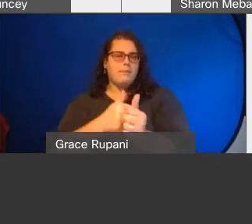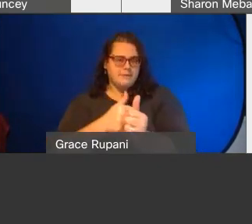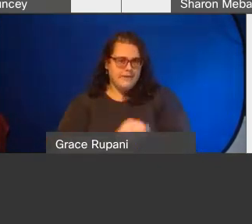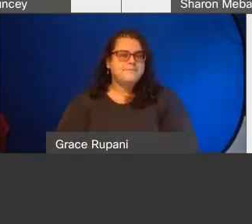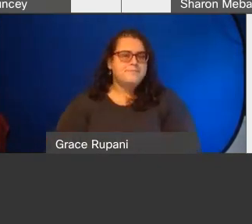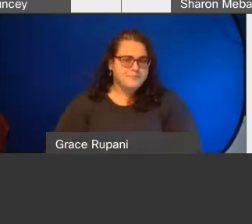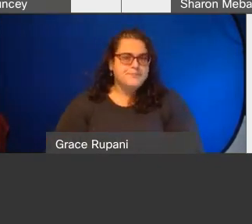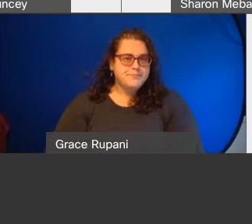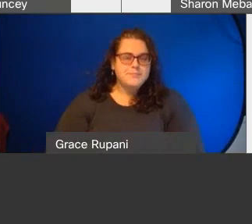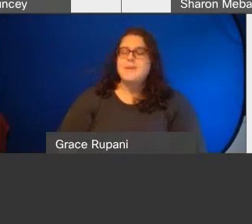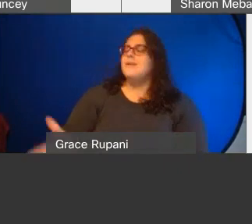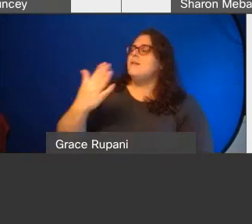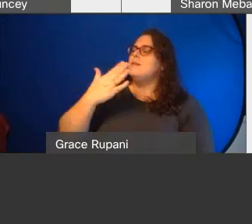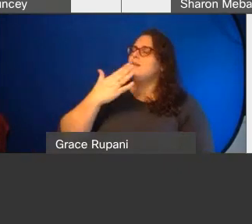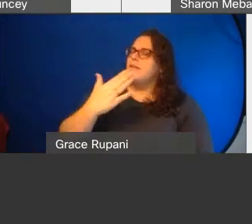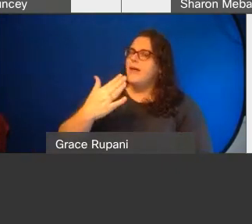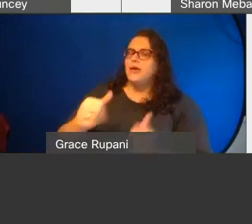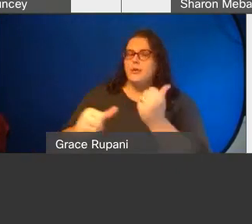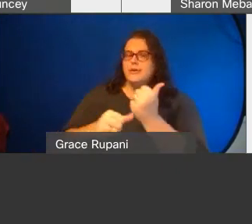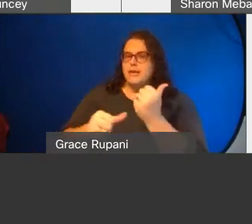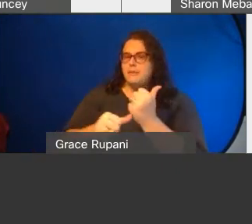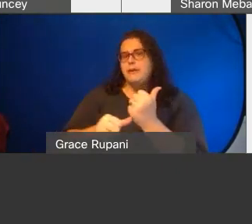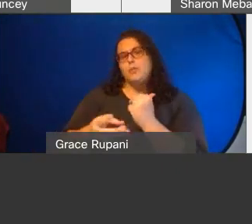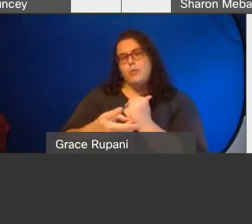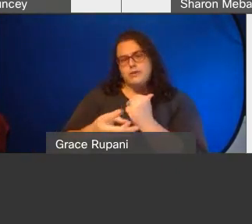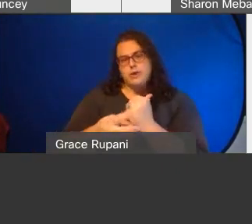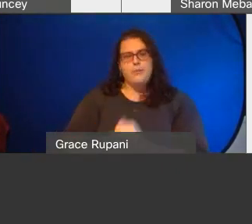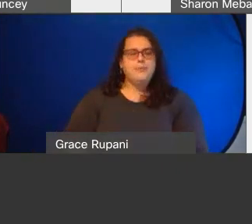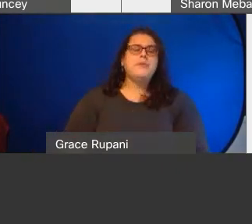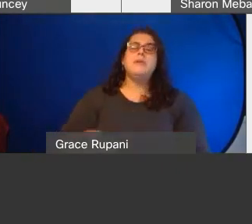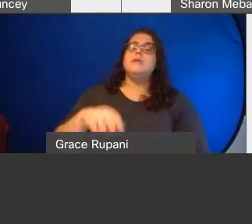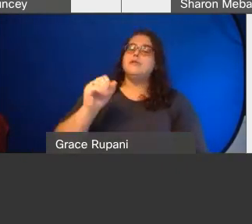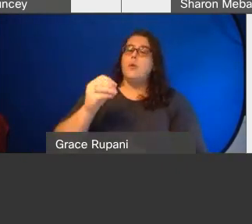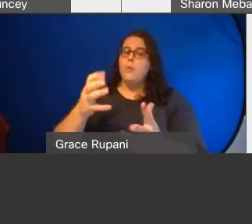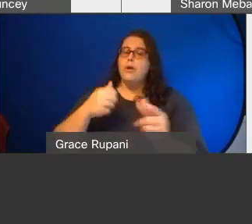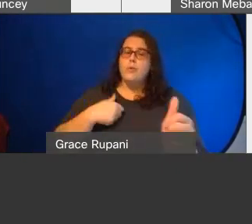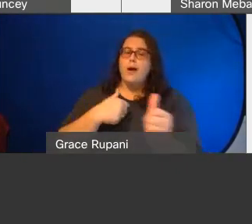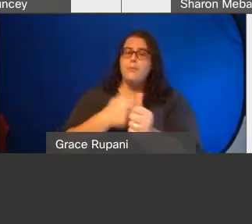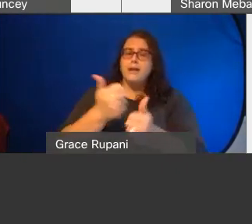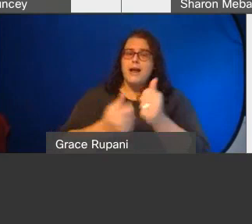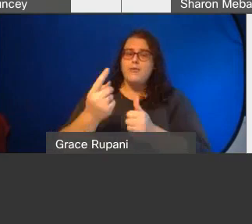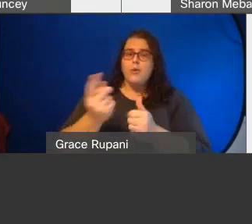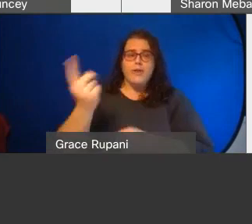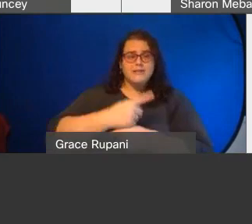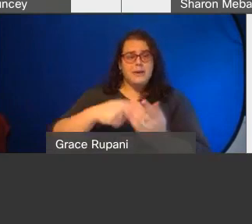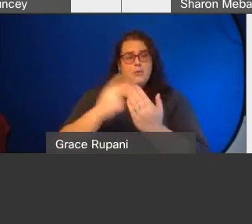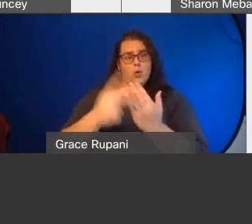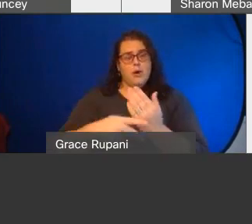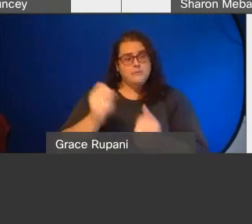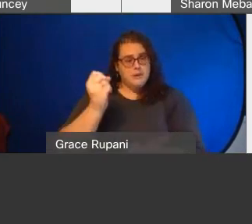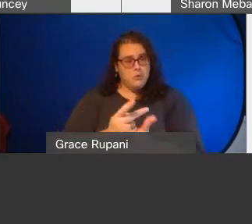Thanks, Deputy Woodland. I just wanted to give everyone an update on the day programs that have been approved. So far, we've received